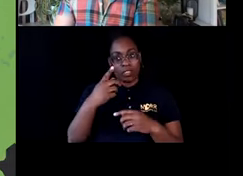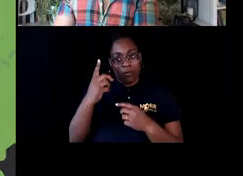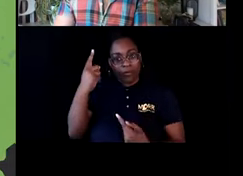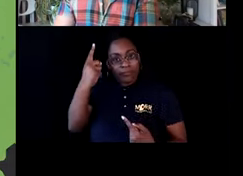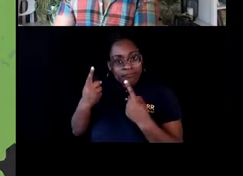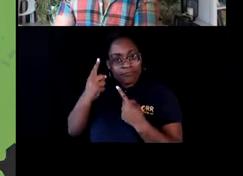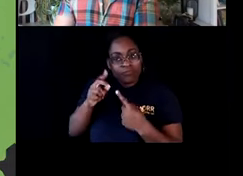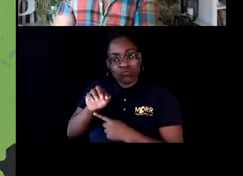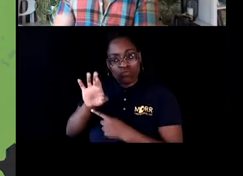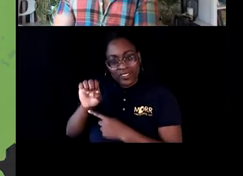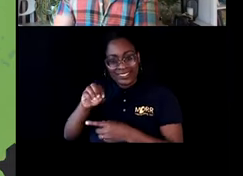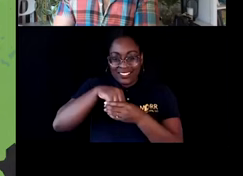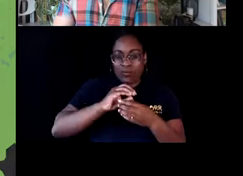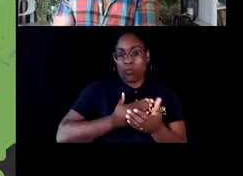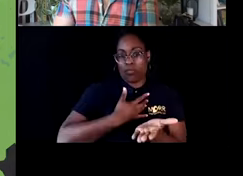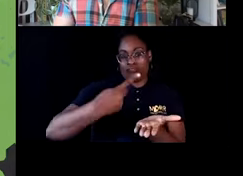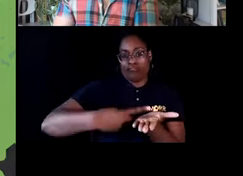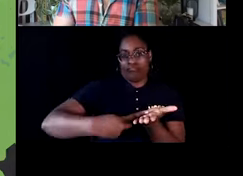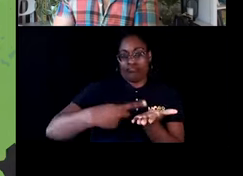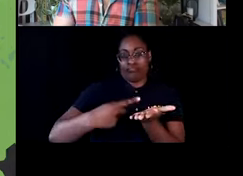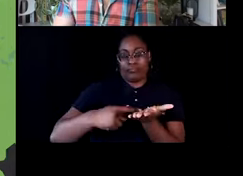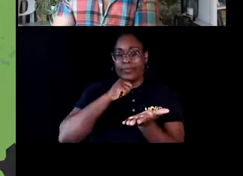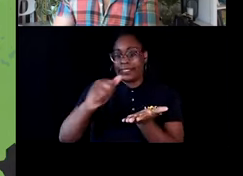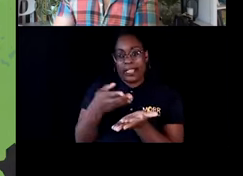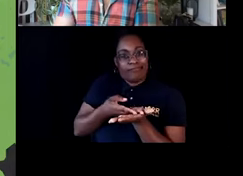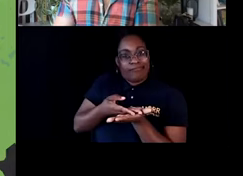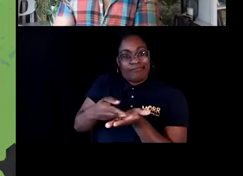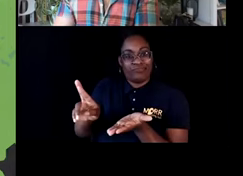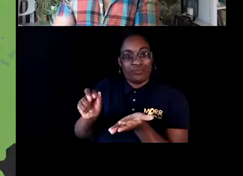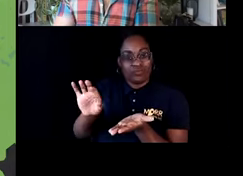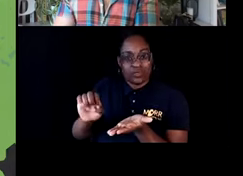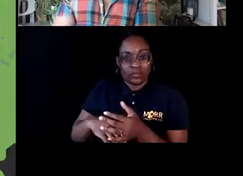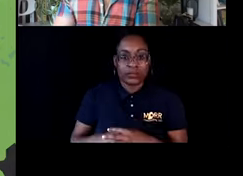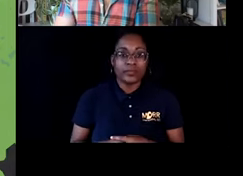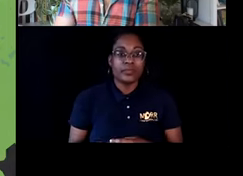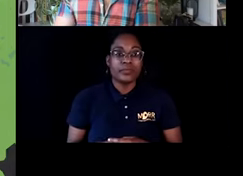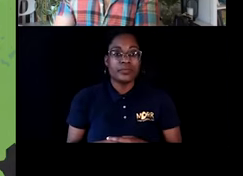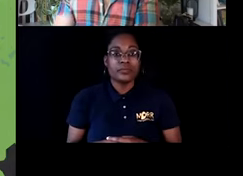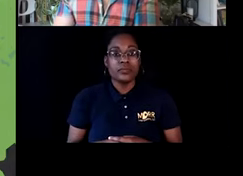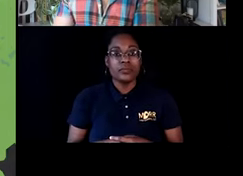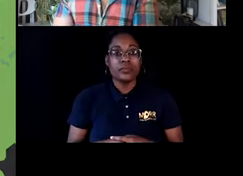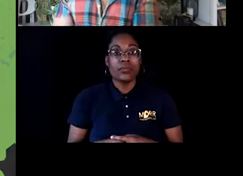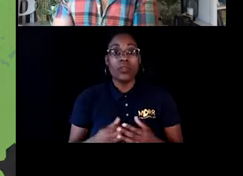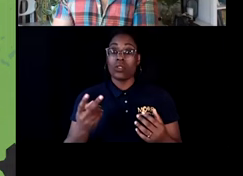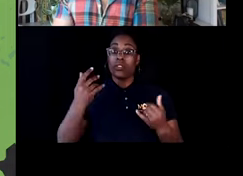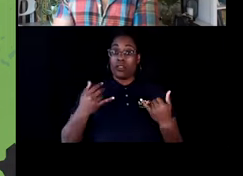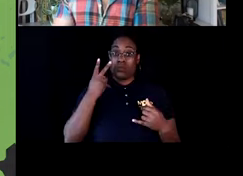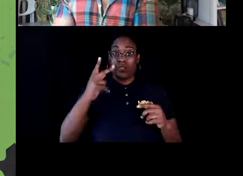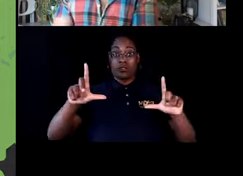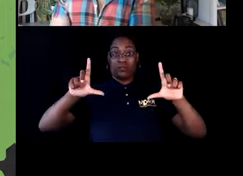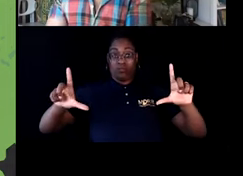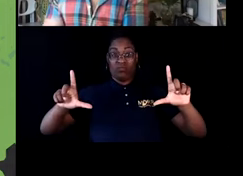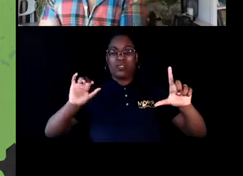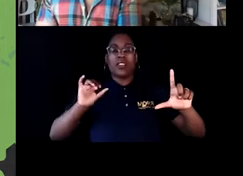And here is our tech, just some short tech guide for folks. So the chat is open